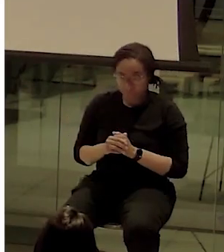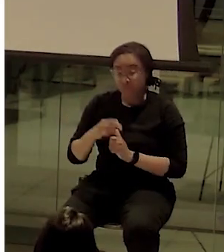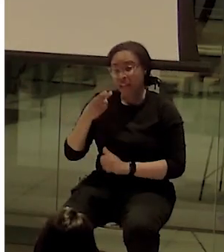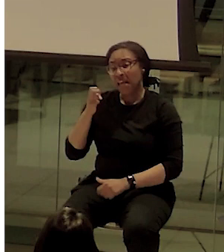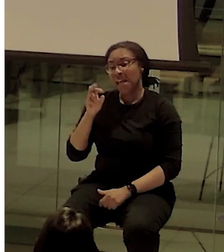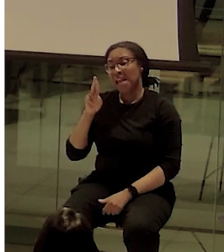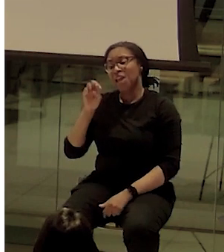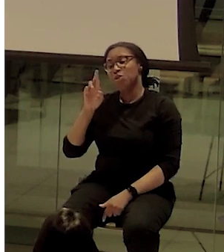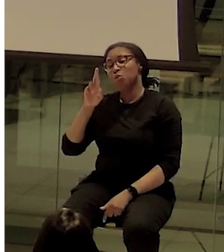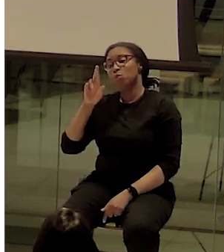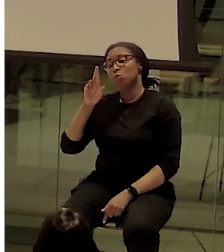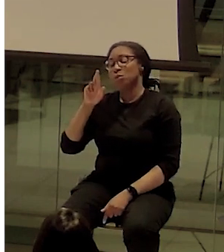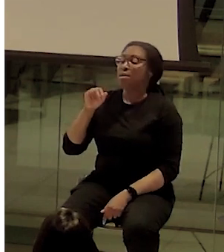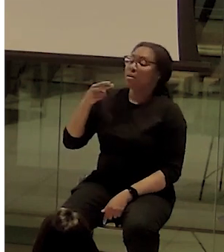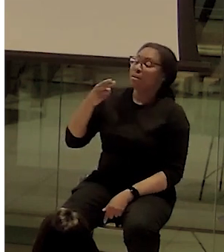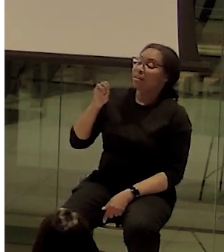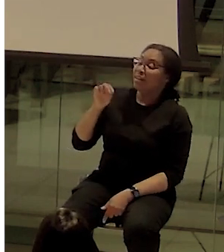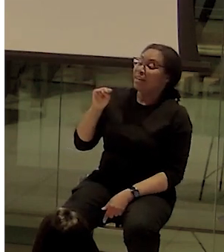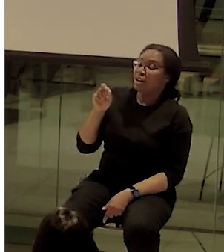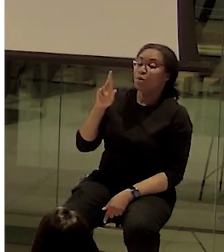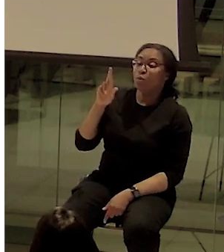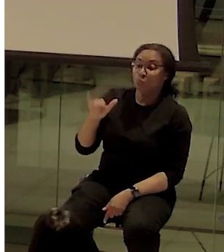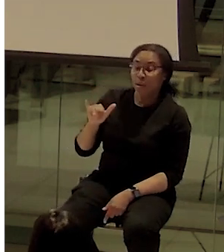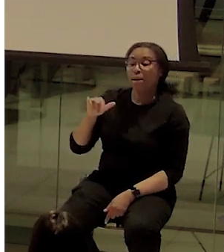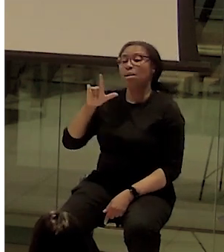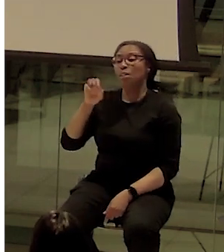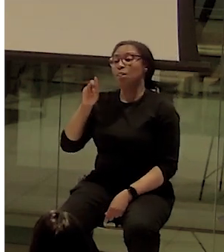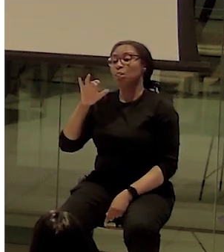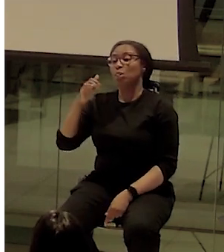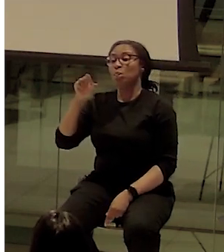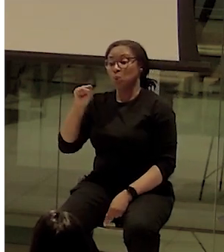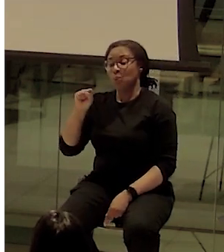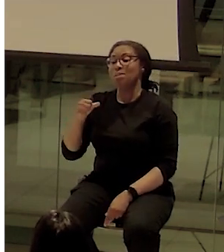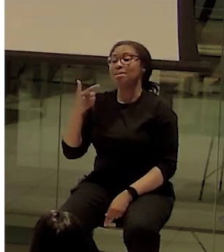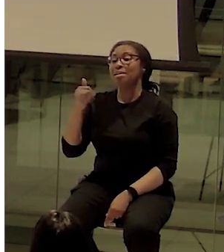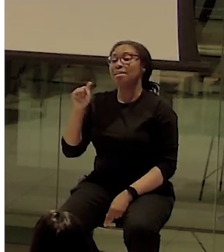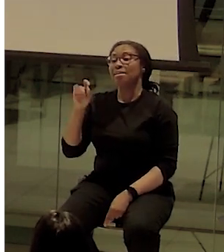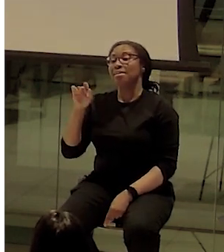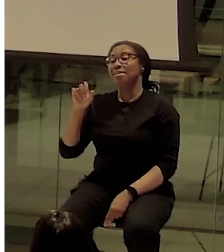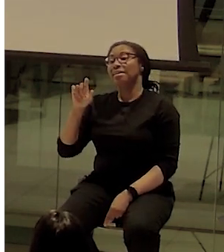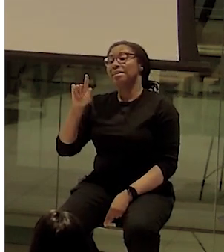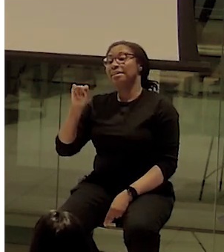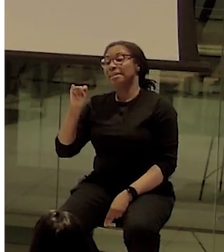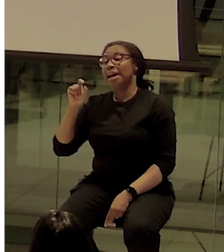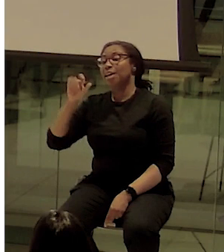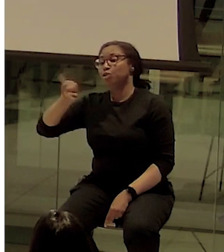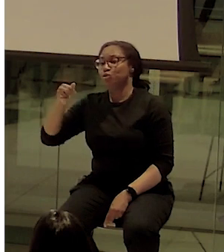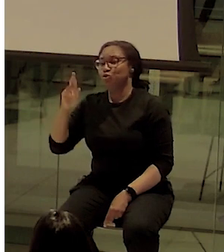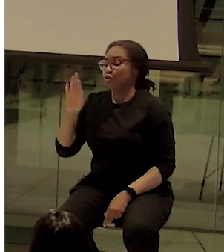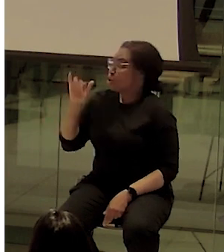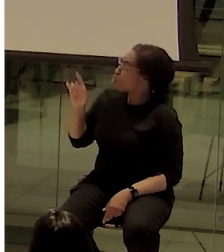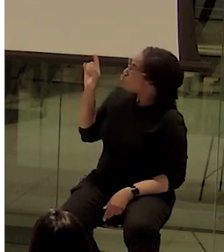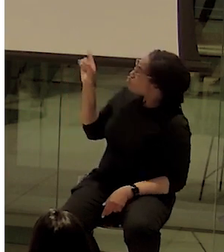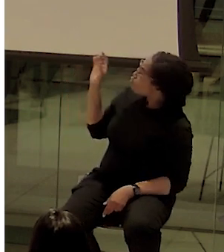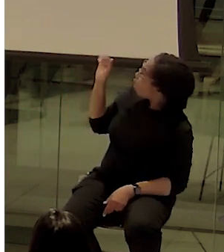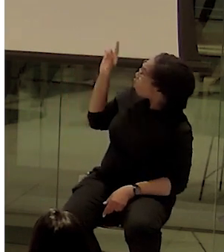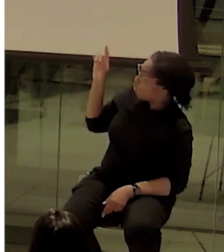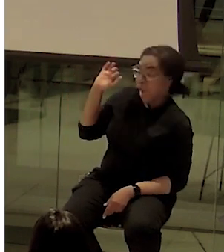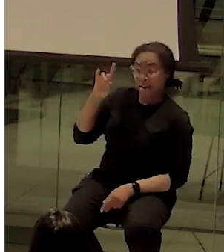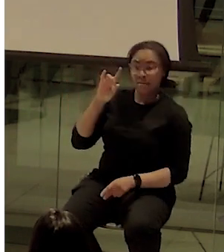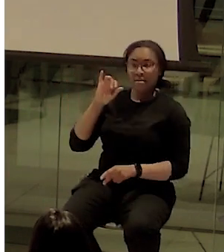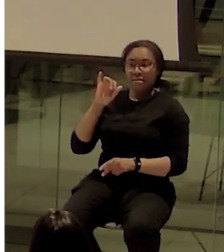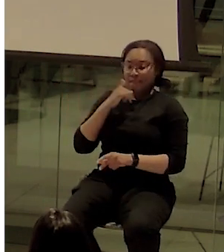Jr. wrote, "No one can mistake the images of Kara Walker as realistic images. Only the visually illiterate could mistake their